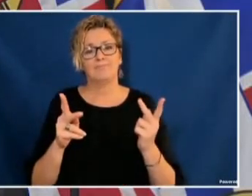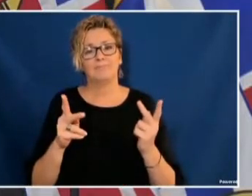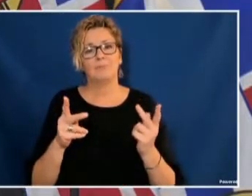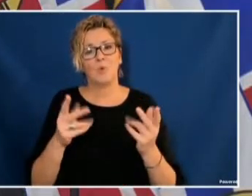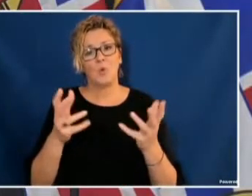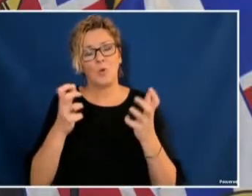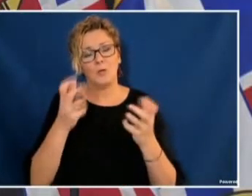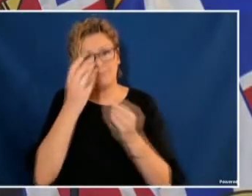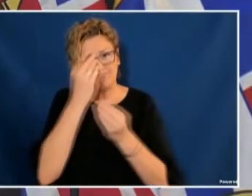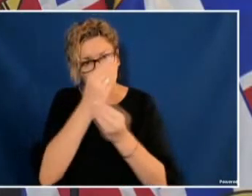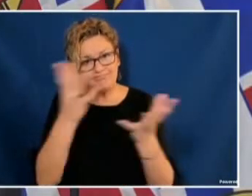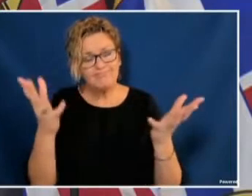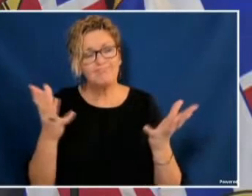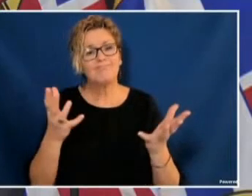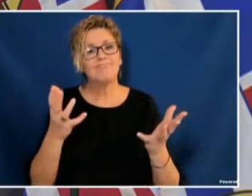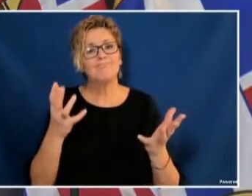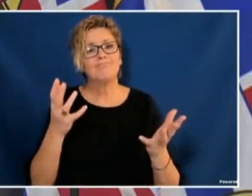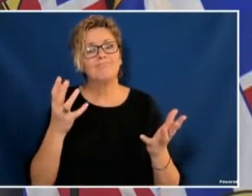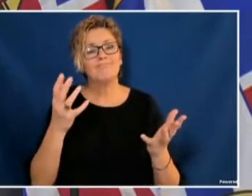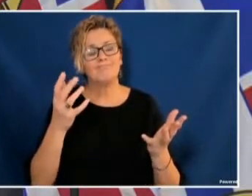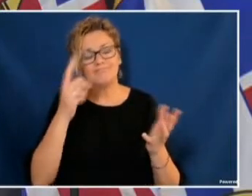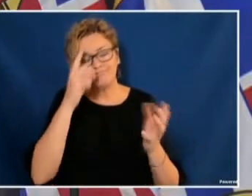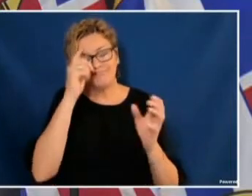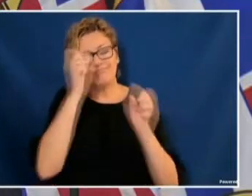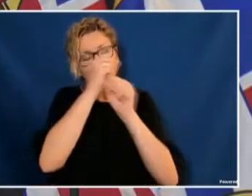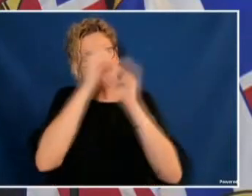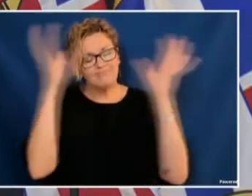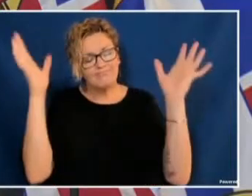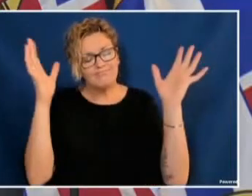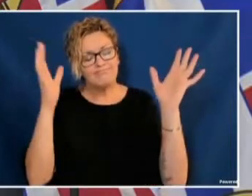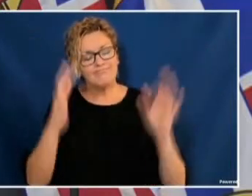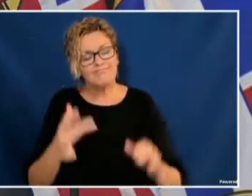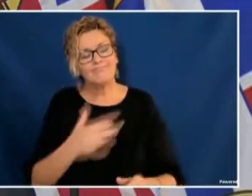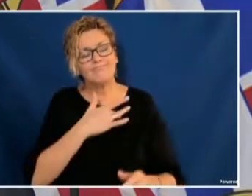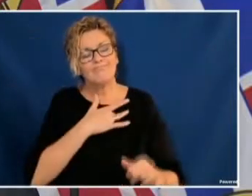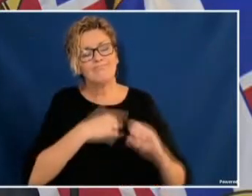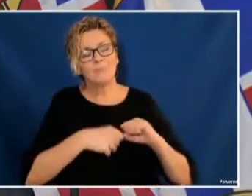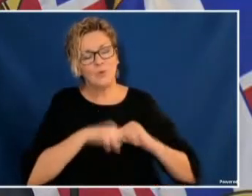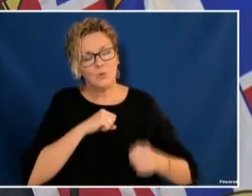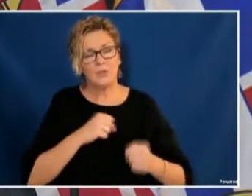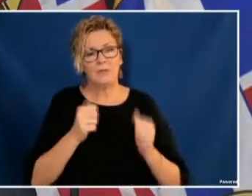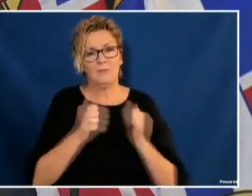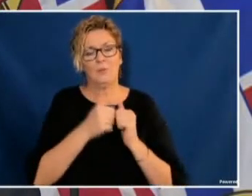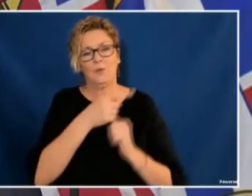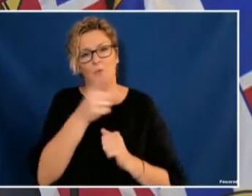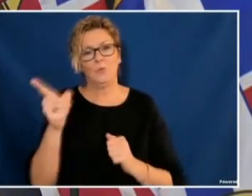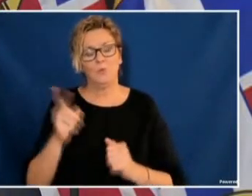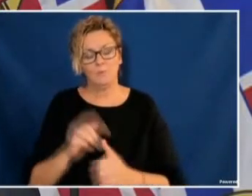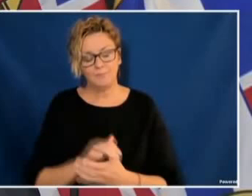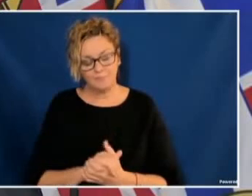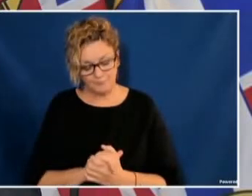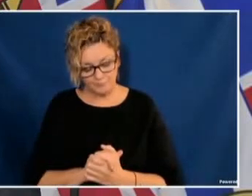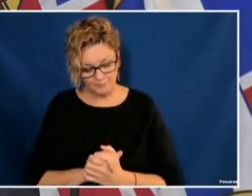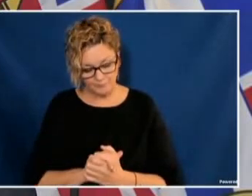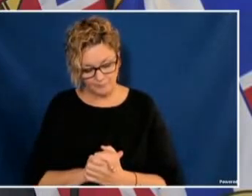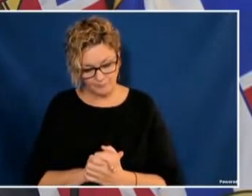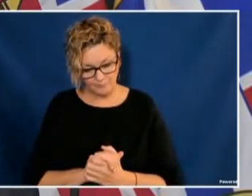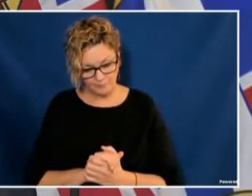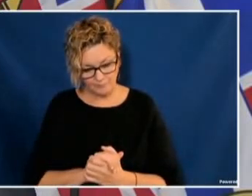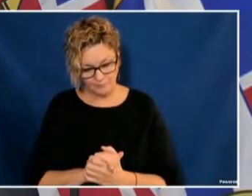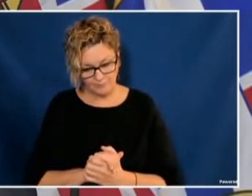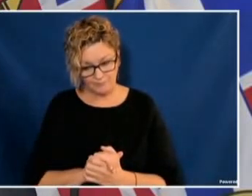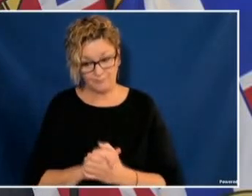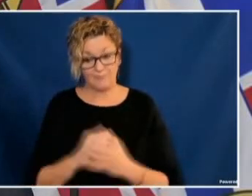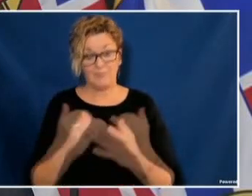Hospital, it is an extraordinary challenge for our staff, and it reminds us why we have to, when in